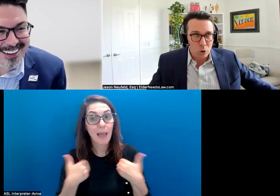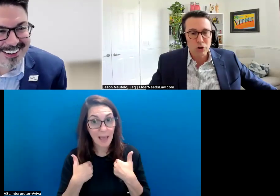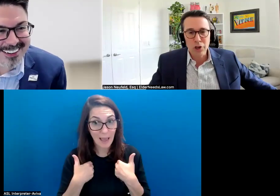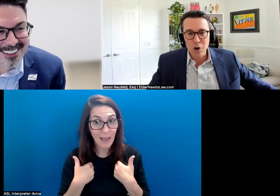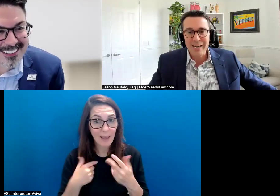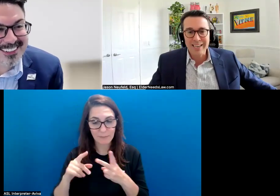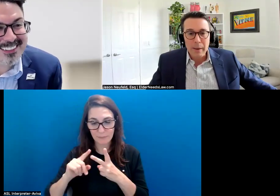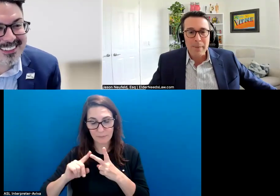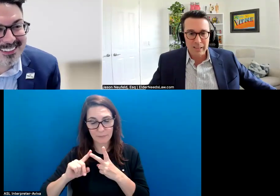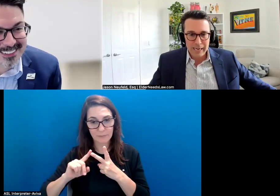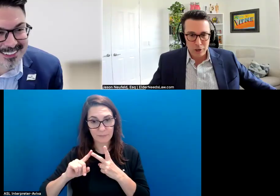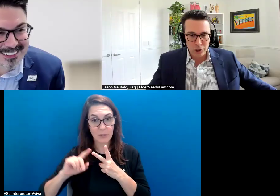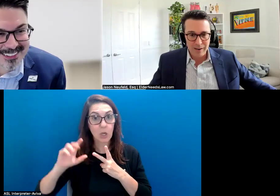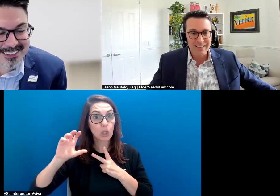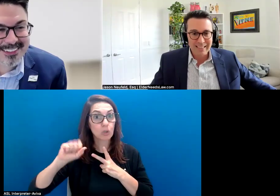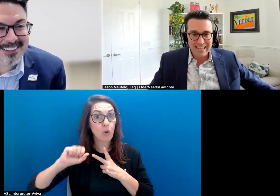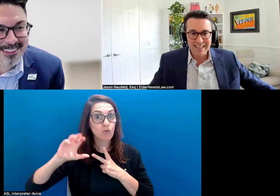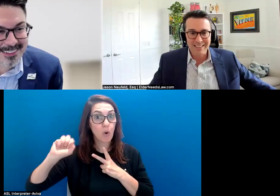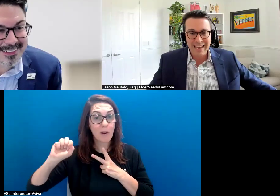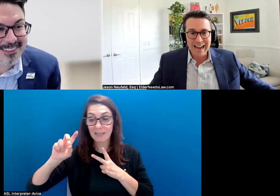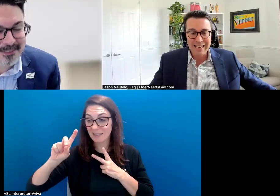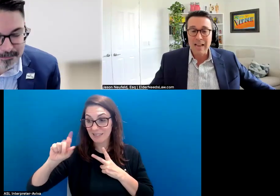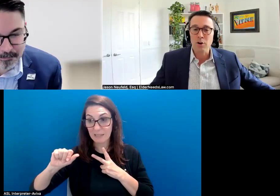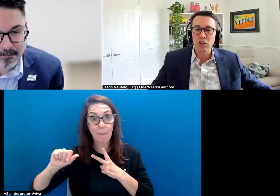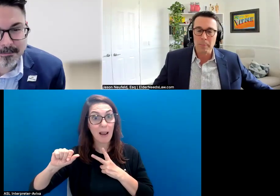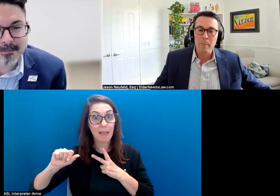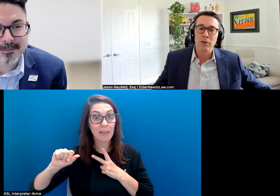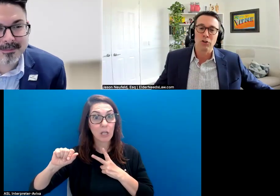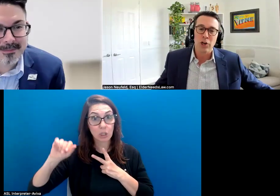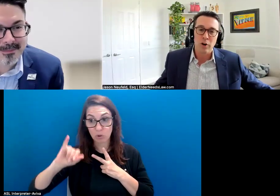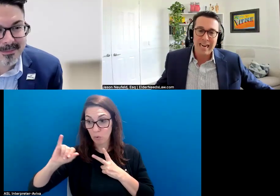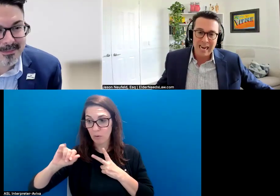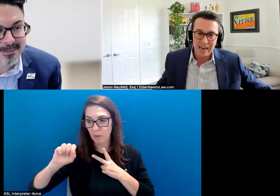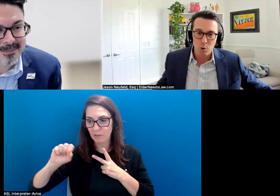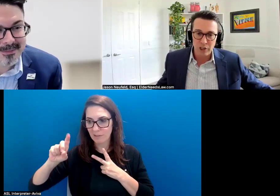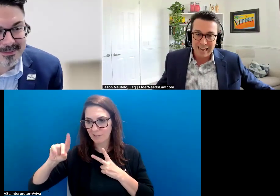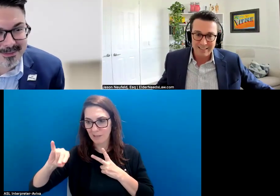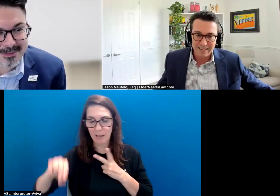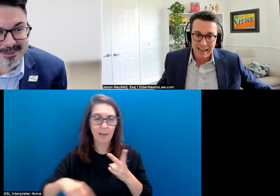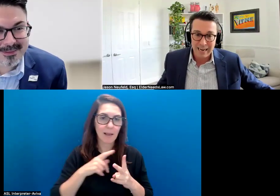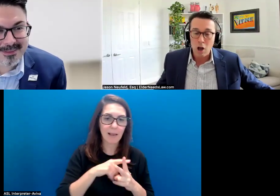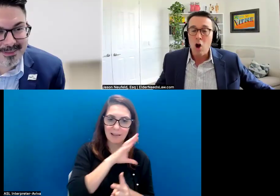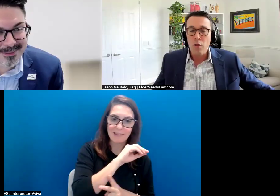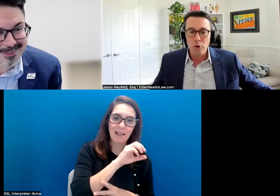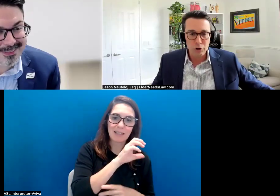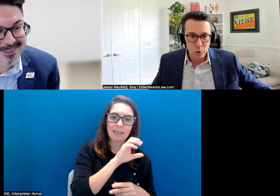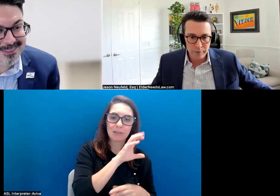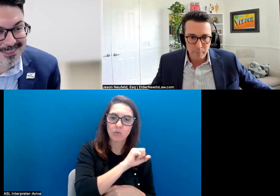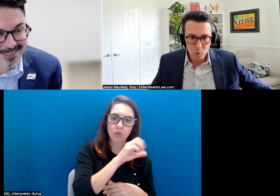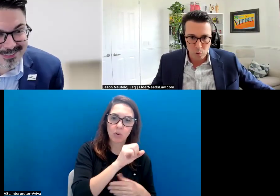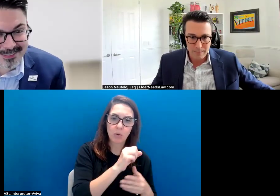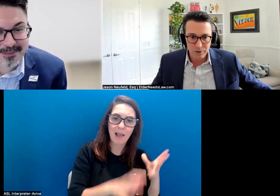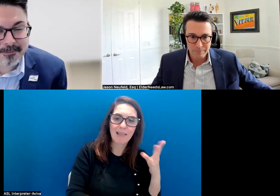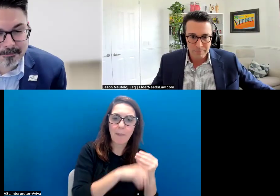there's Social Security Disability Insurance, that's SSDI, and there's Supplemental Security Income, which is SSI. Those are two